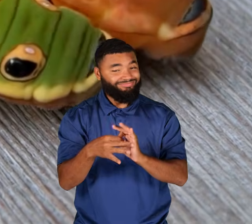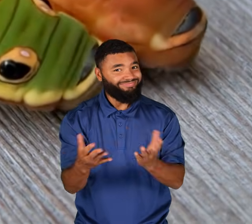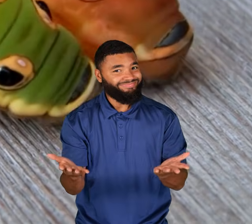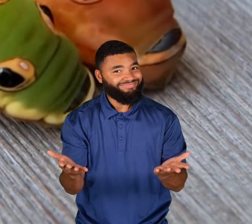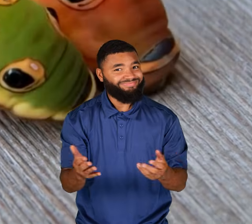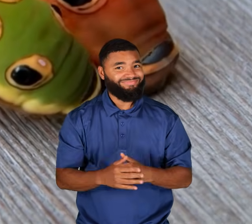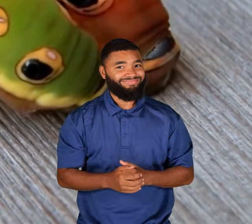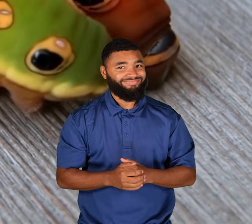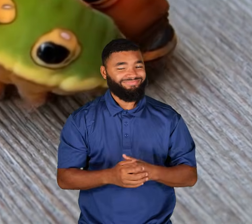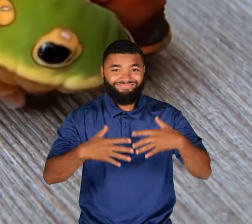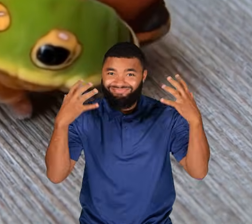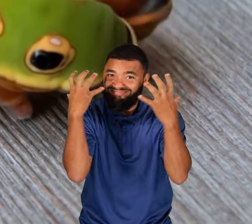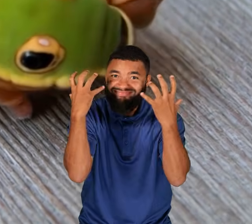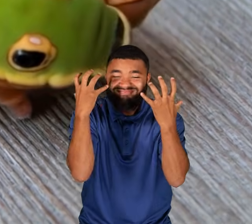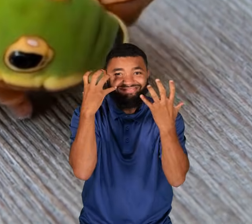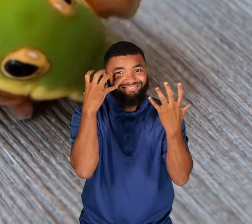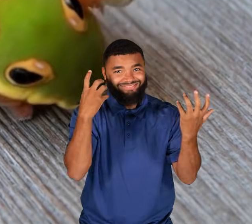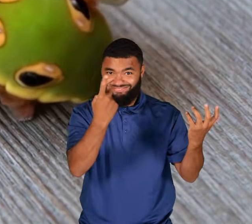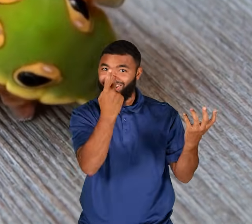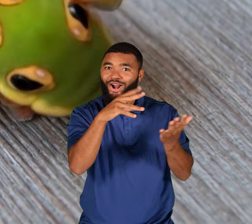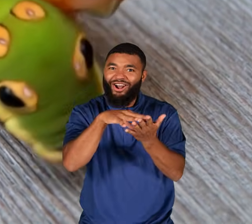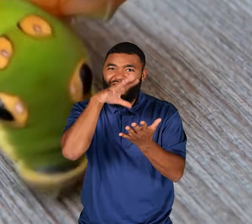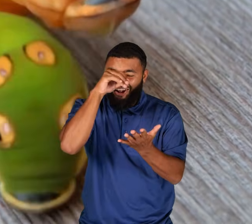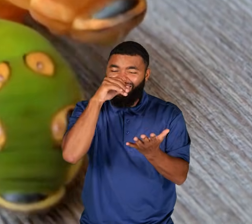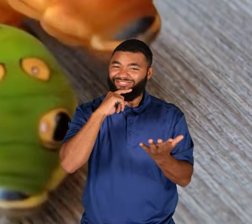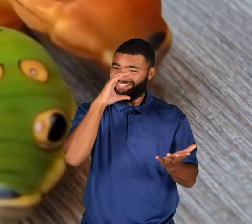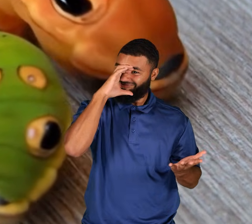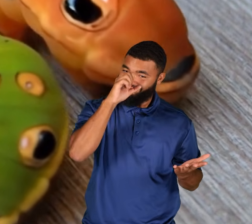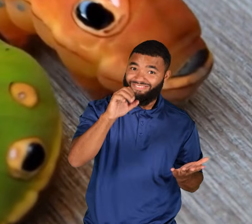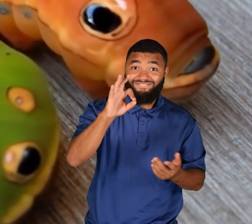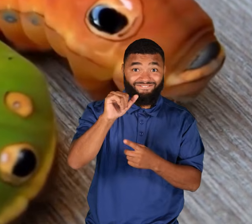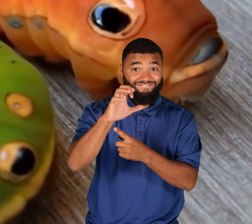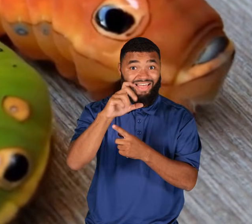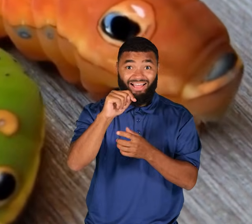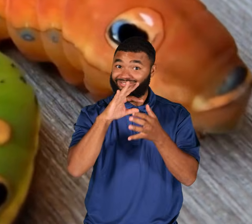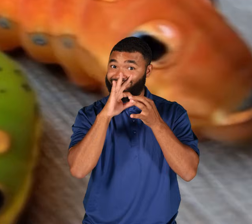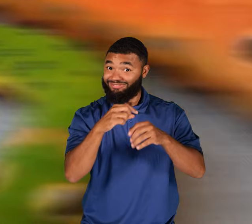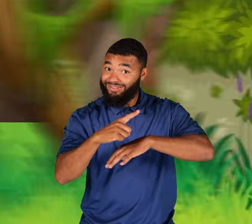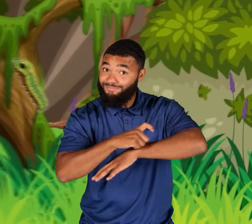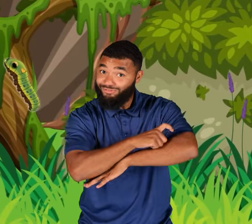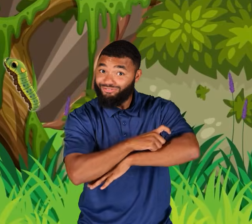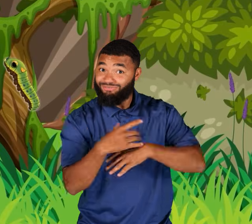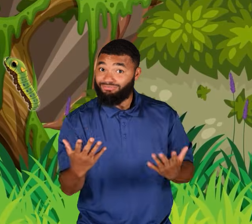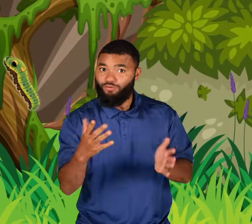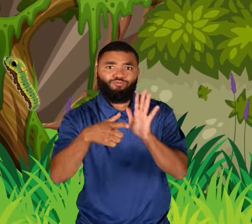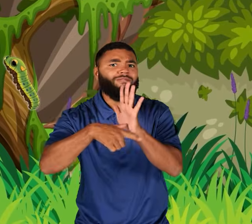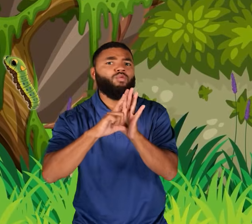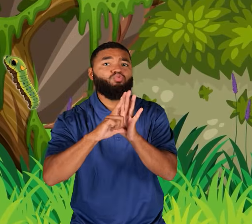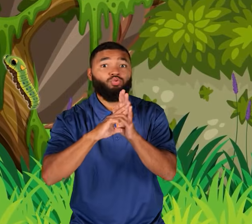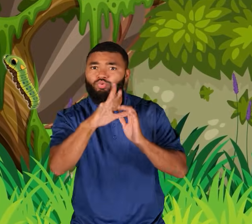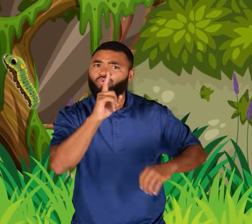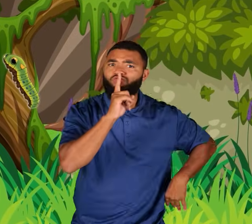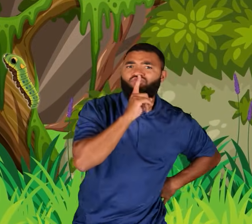Wow, we have learned some fascinating facts about these curious creatures. Let's review. Number